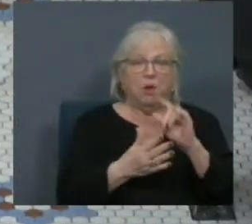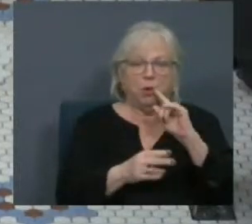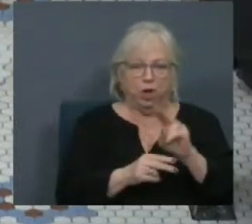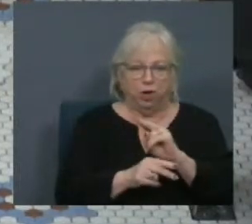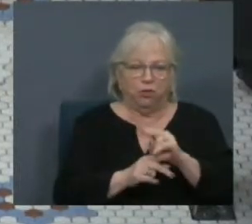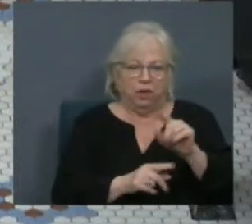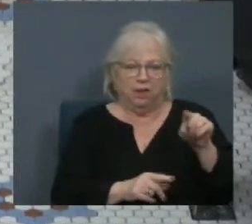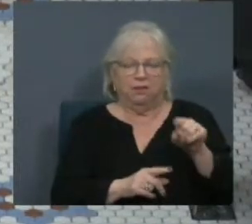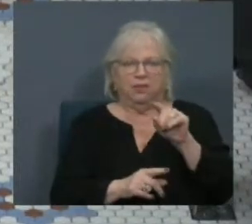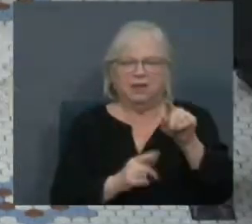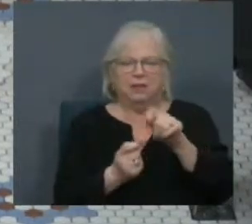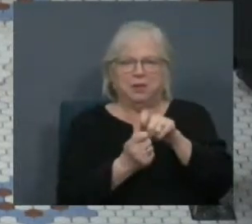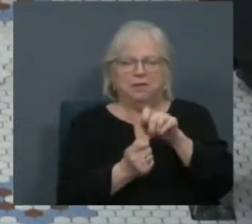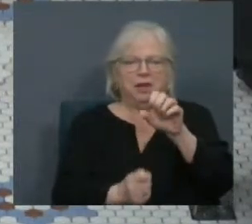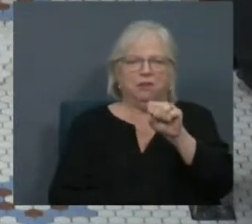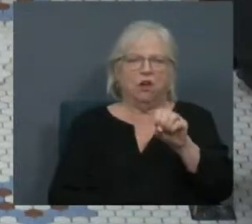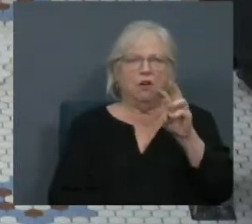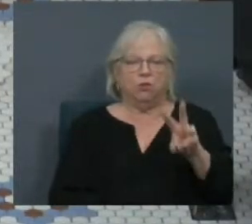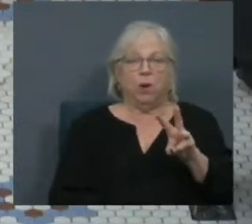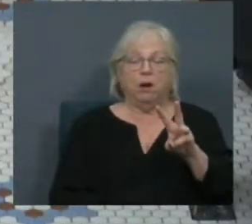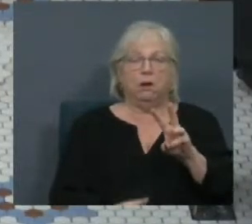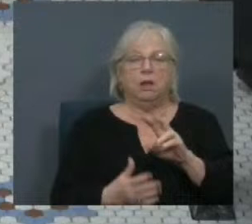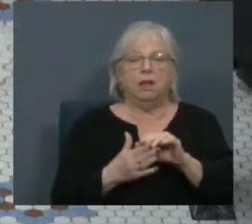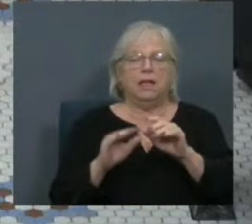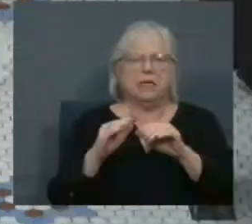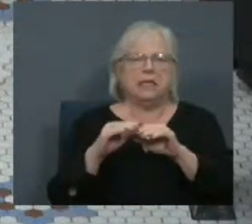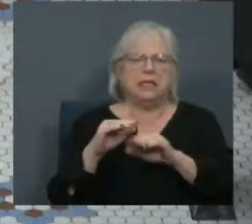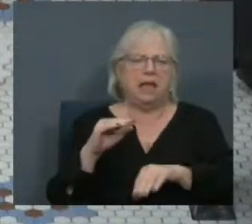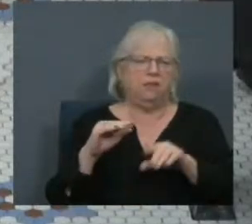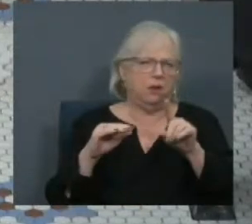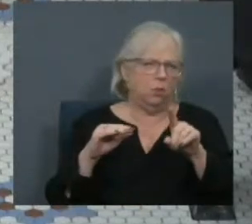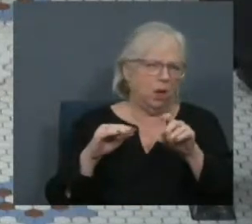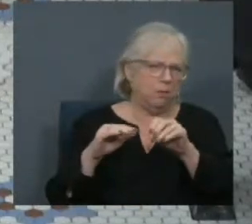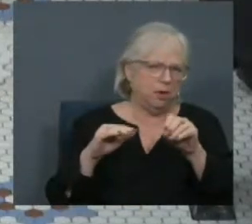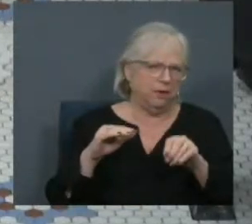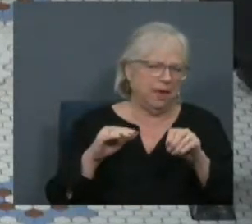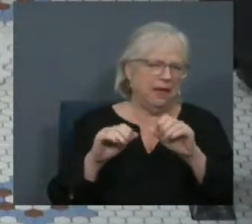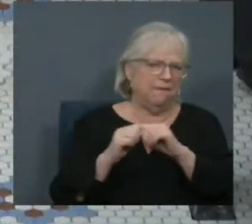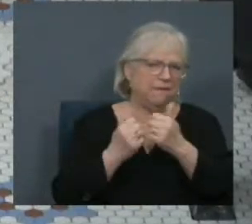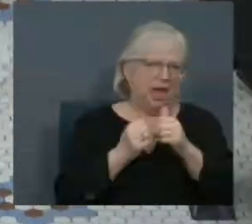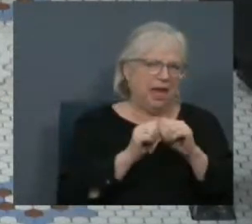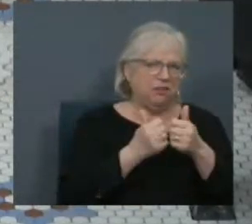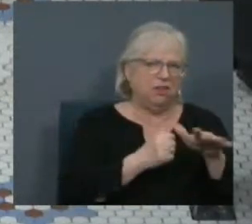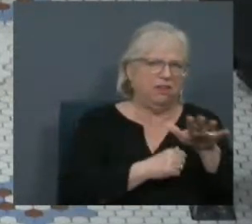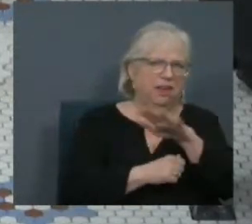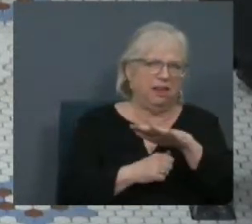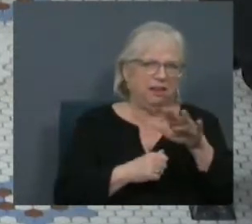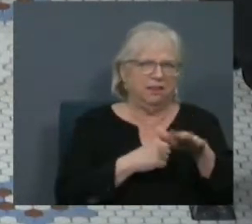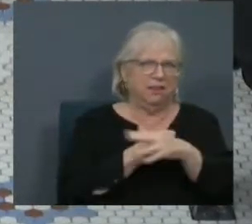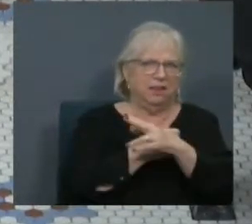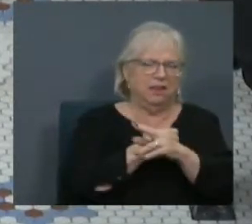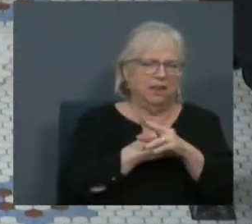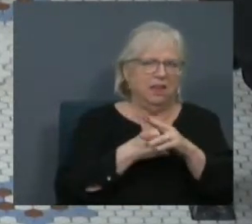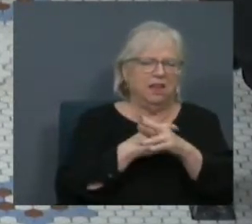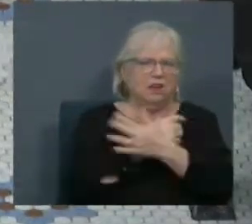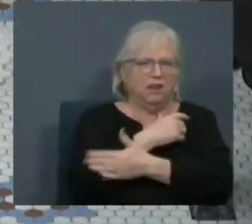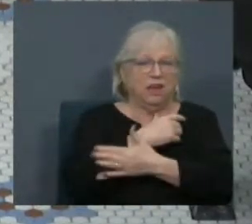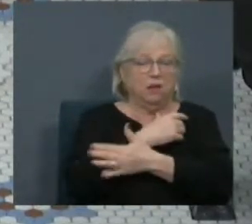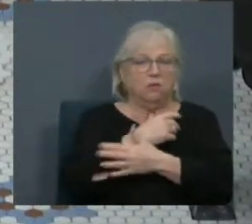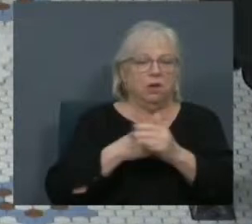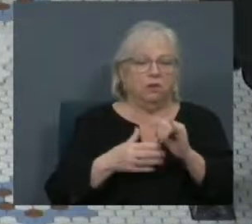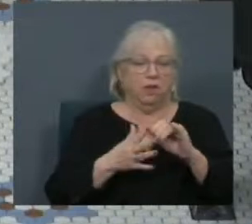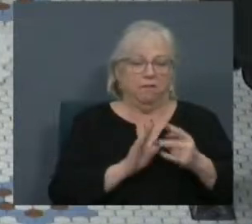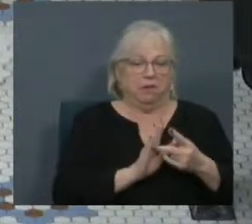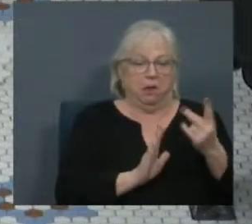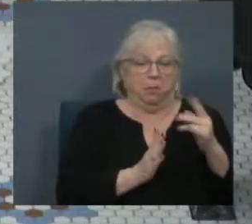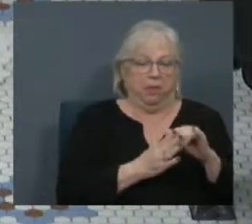this software. That's still less than 1% of agencies. So they've doubled that